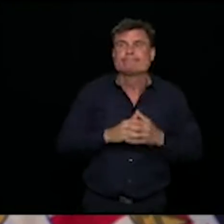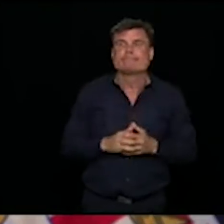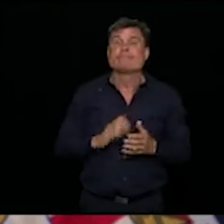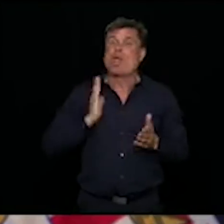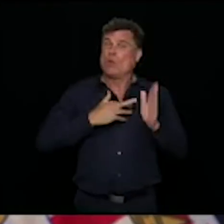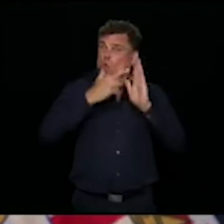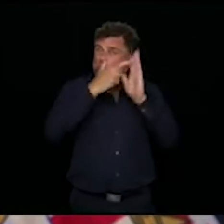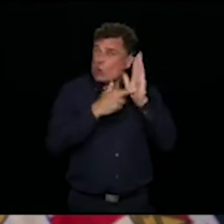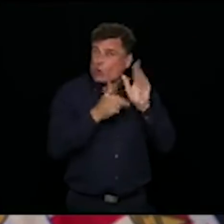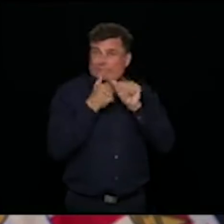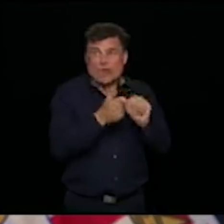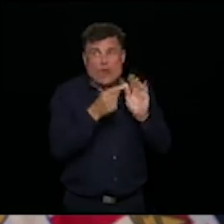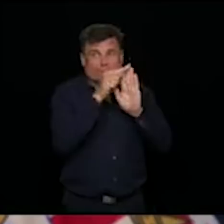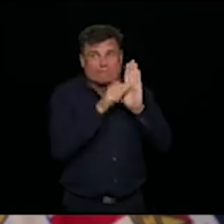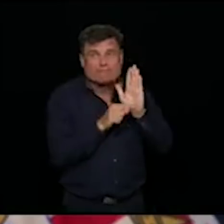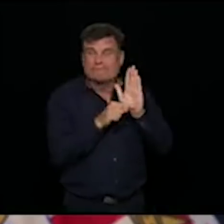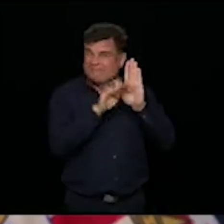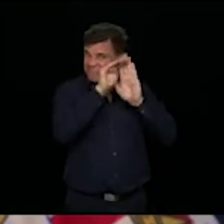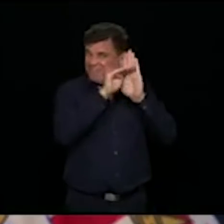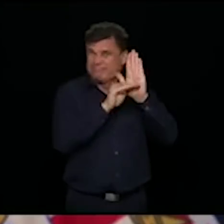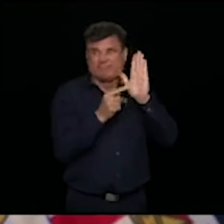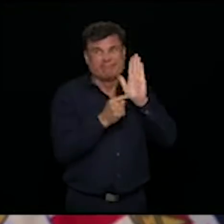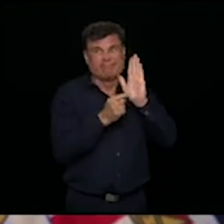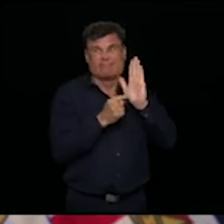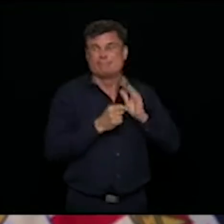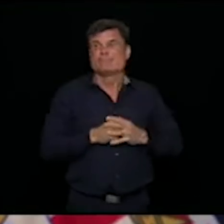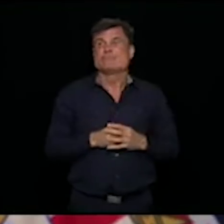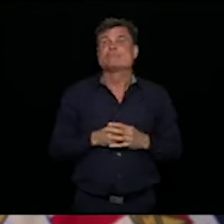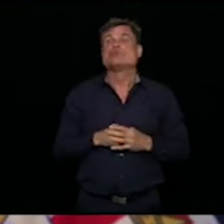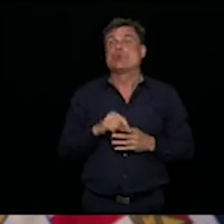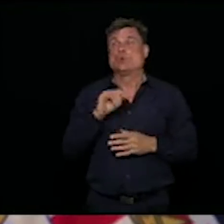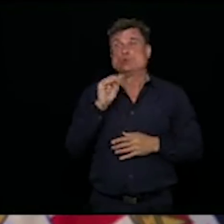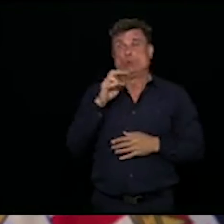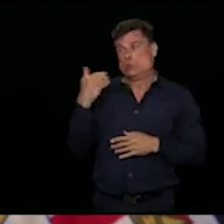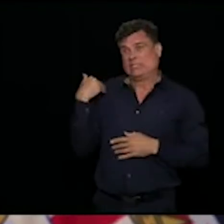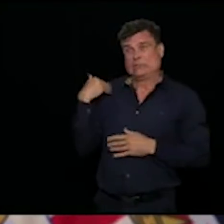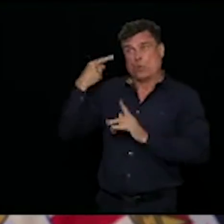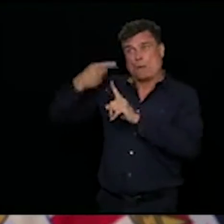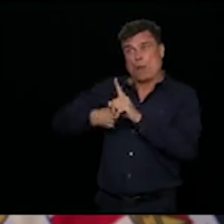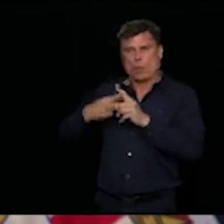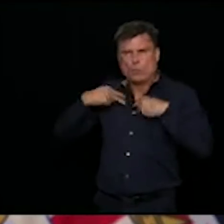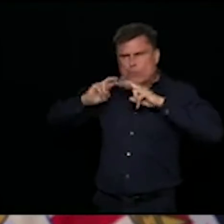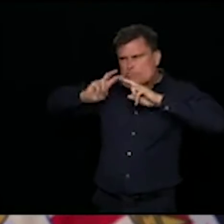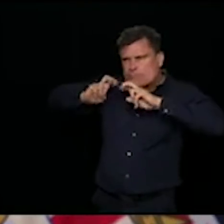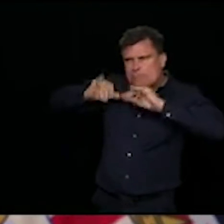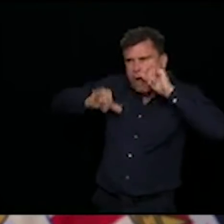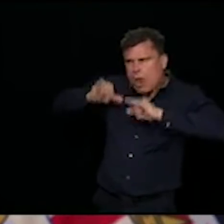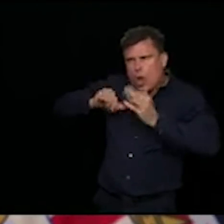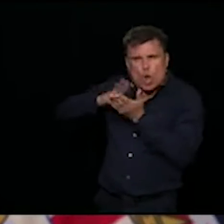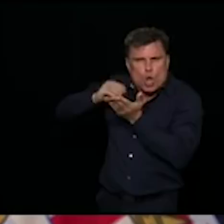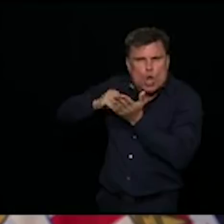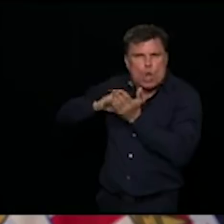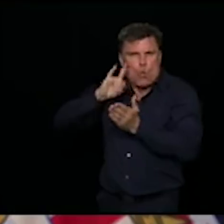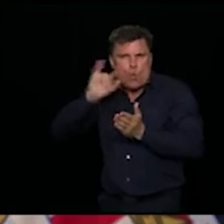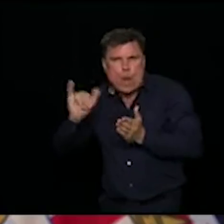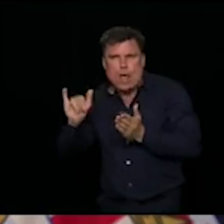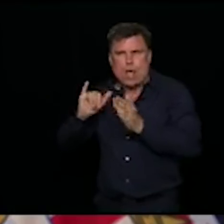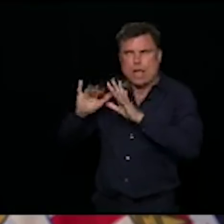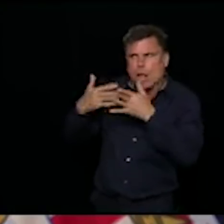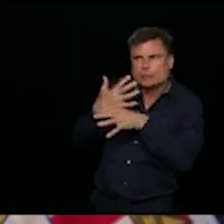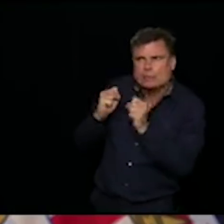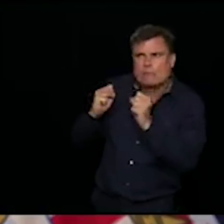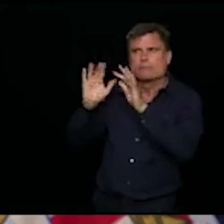take, and learning from what we experienced in June. So additional measures around cleaning, movement within the school,